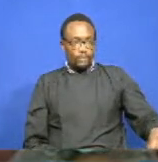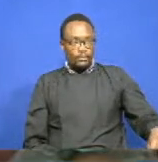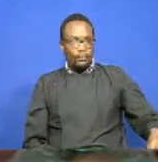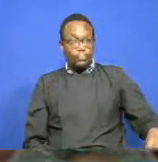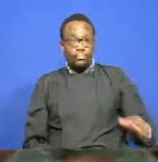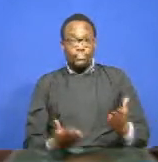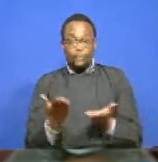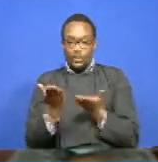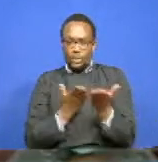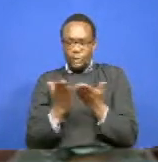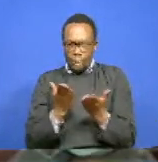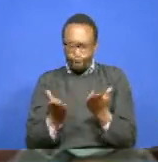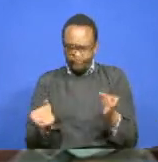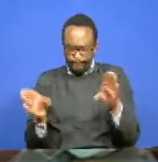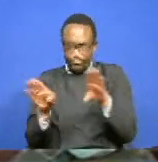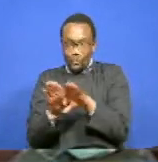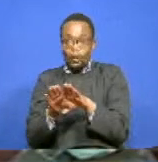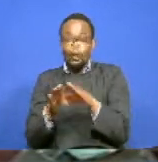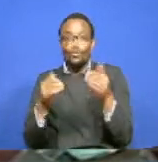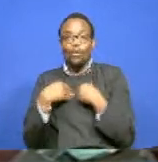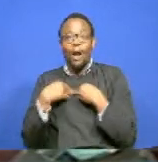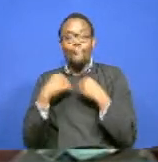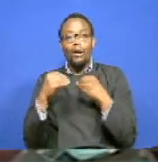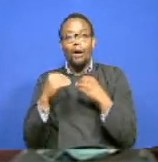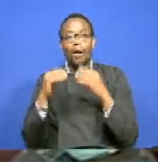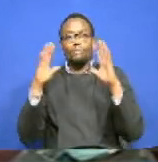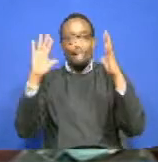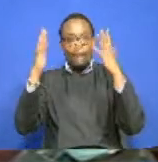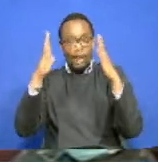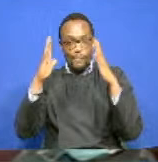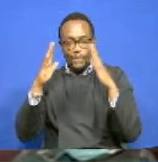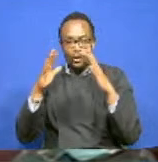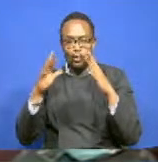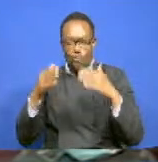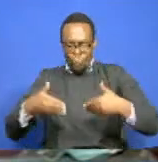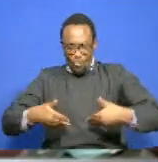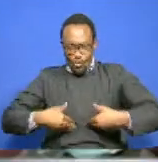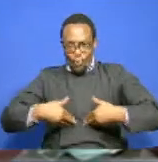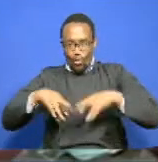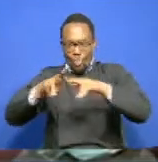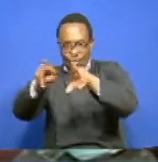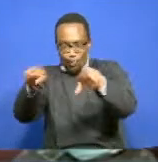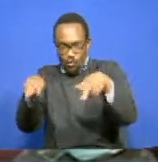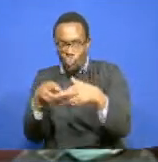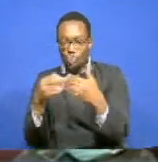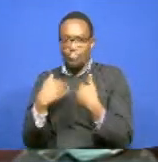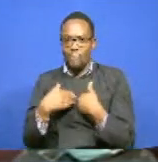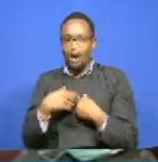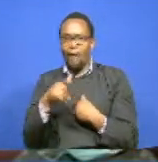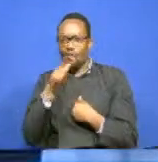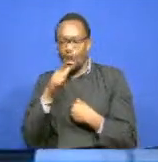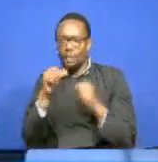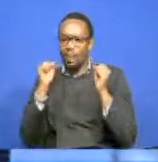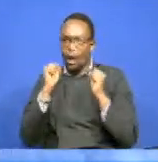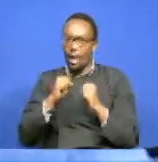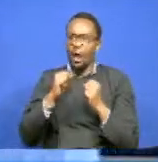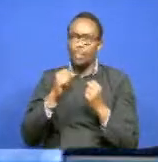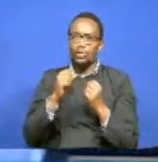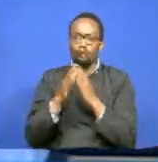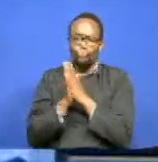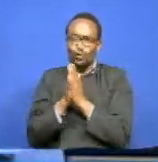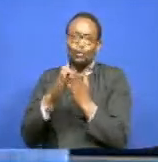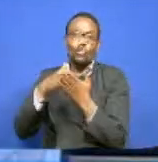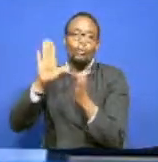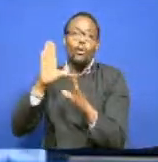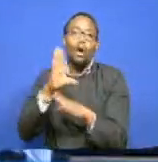After the service, we will gather at the auditorium for a luncheon where we'll be able to say more, and Reverend